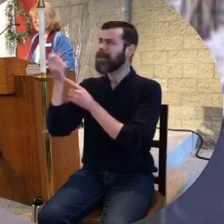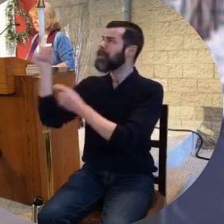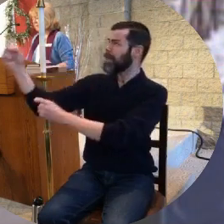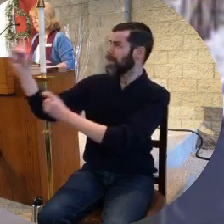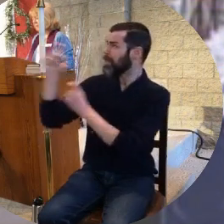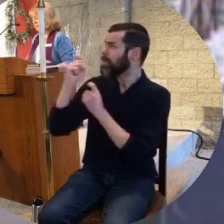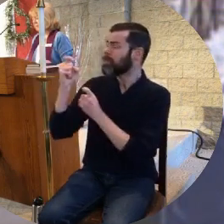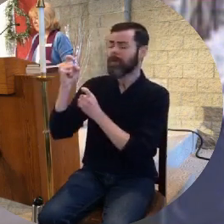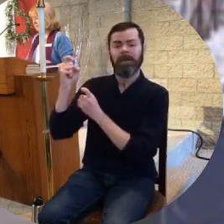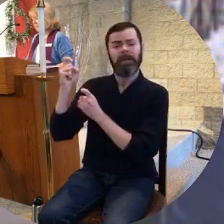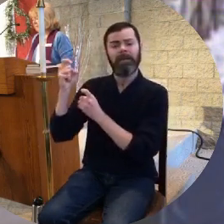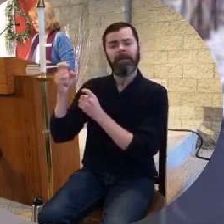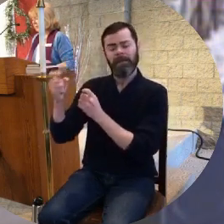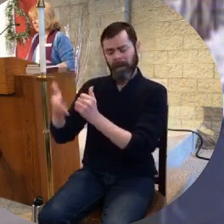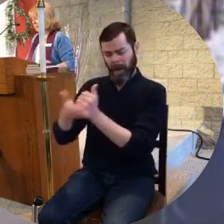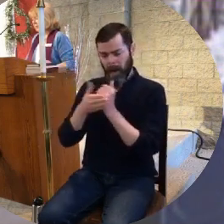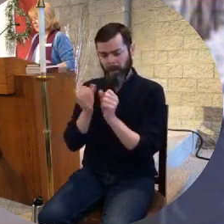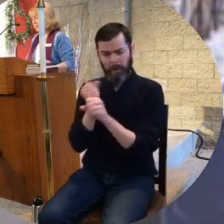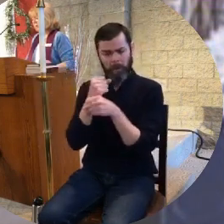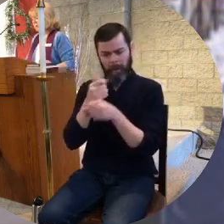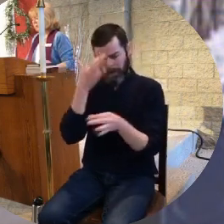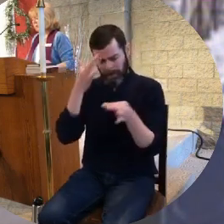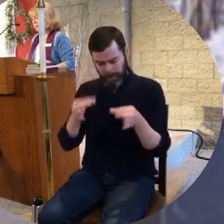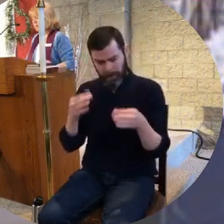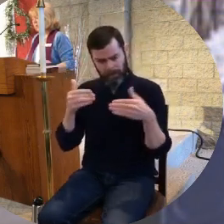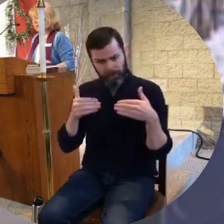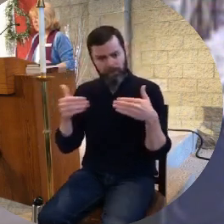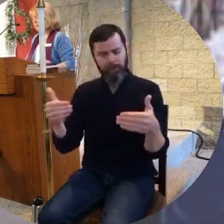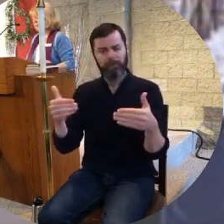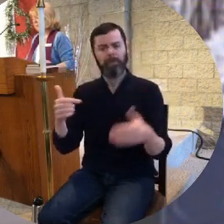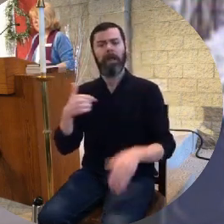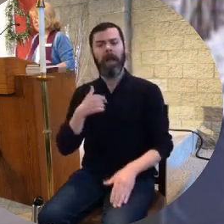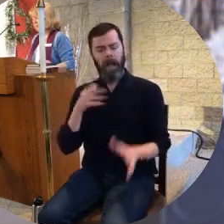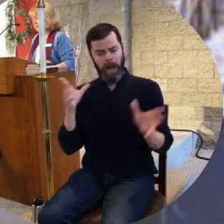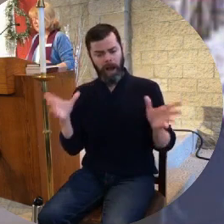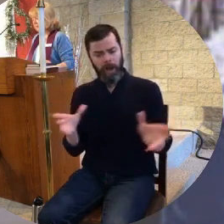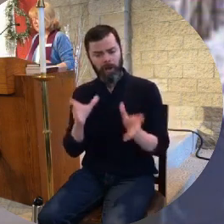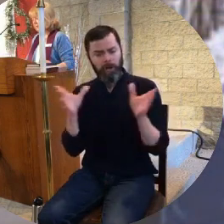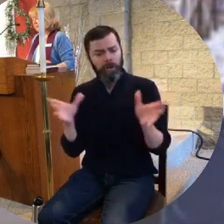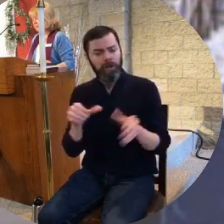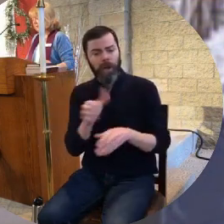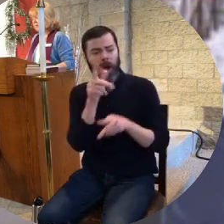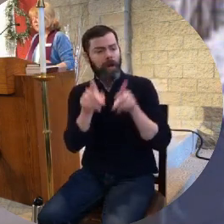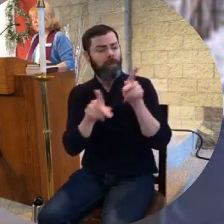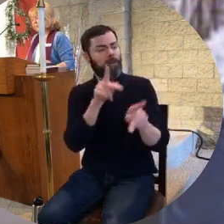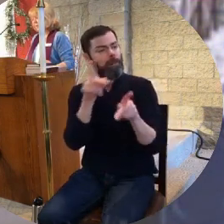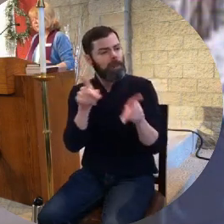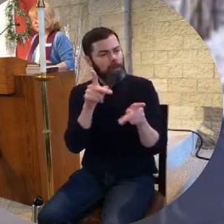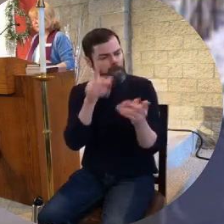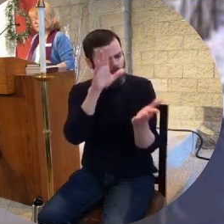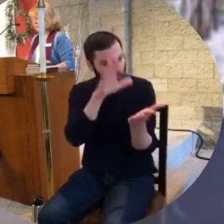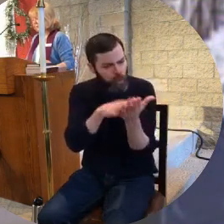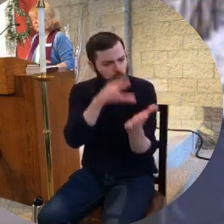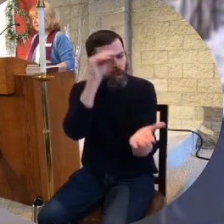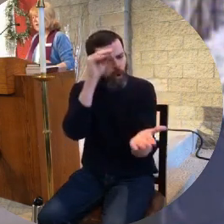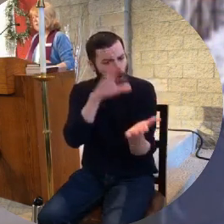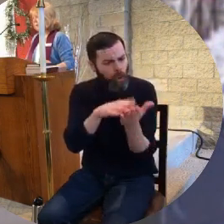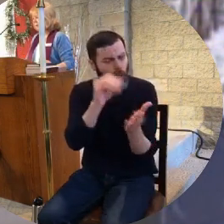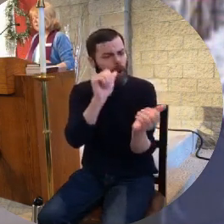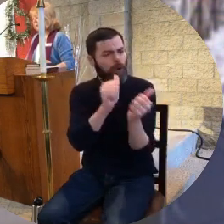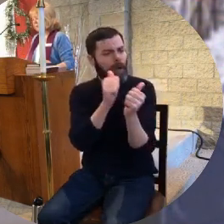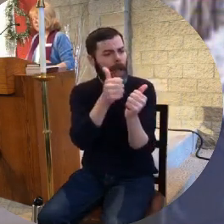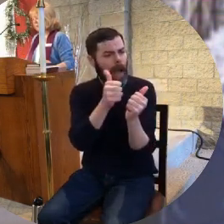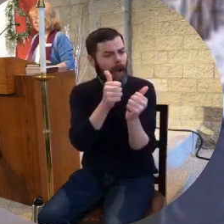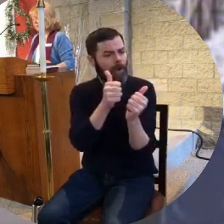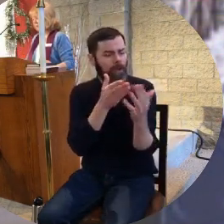may envision. Just as I encourage others to actively seek enlightenment from their inner source, I